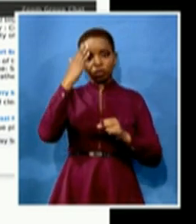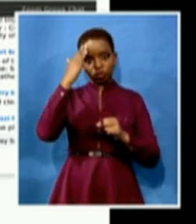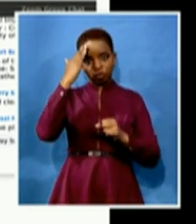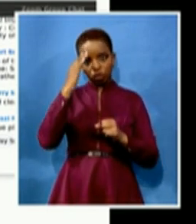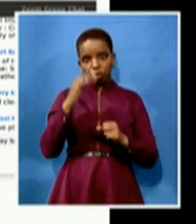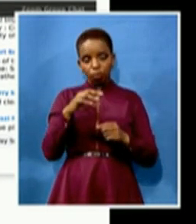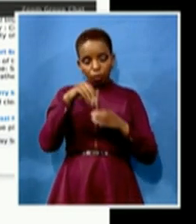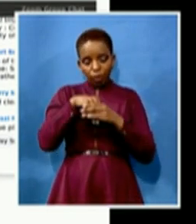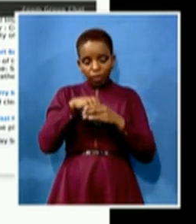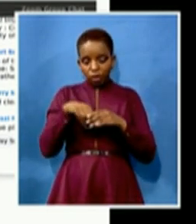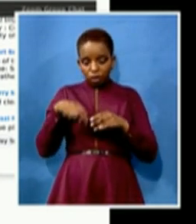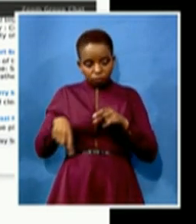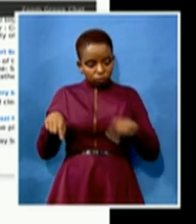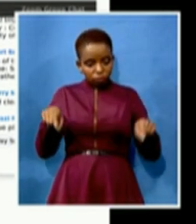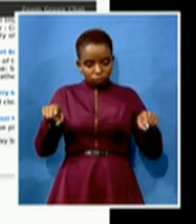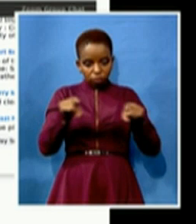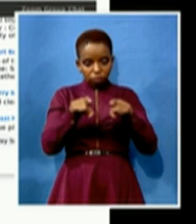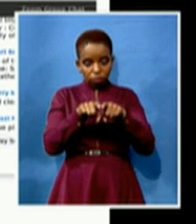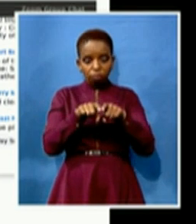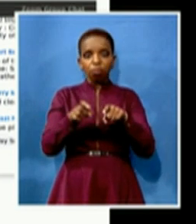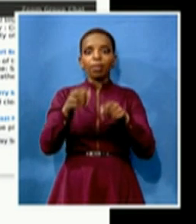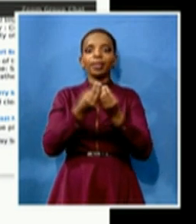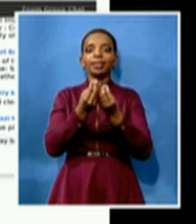age structure at the ward level,